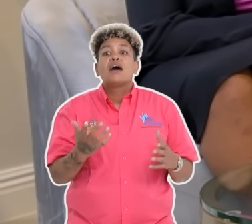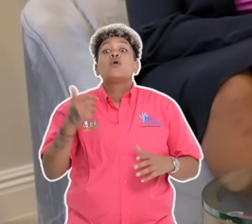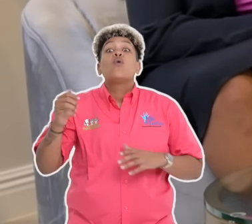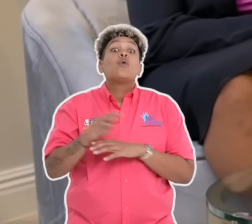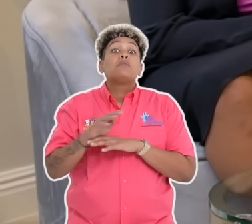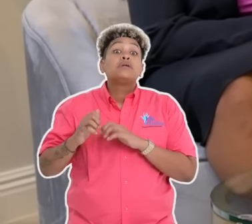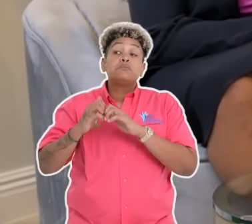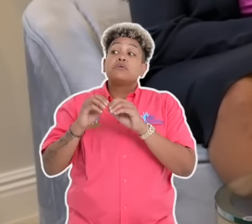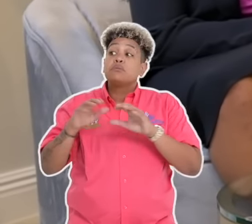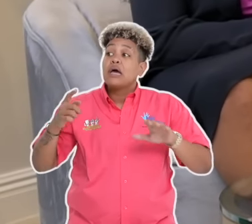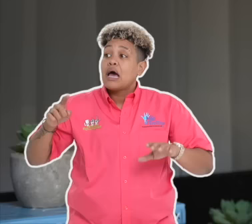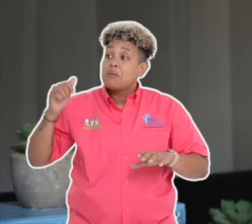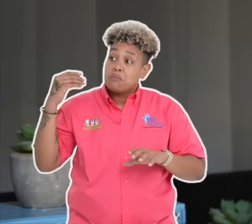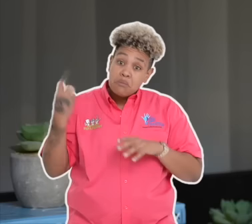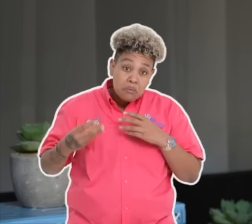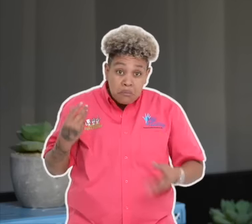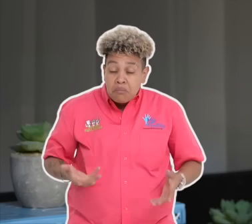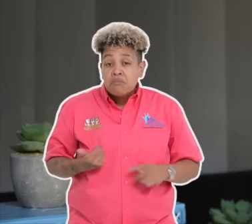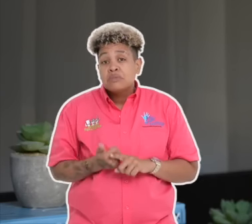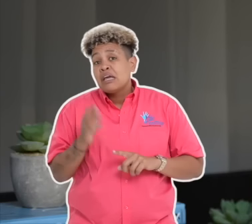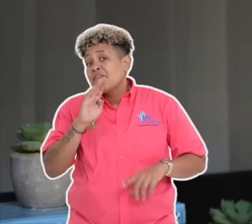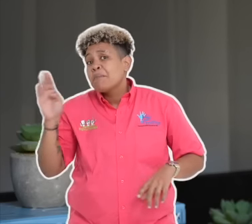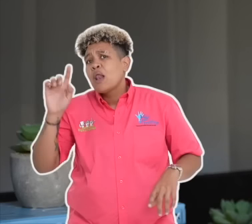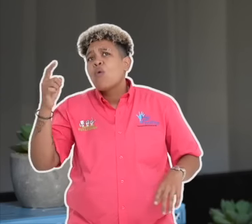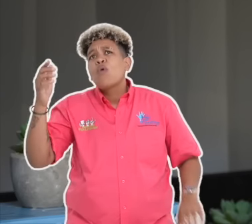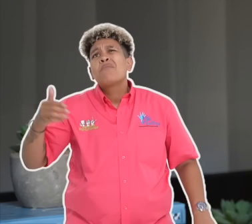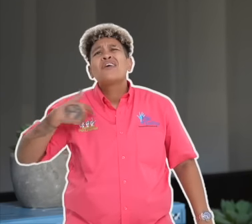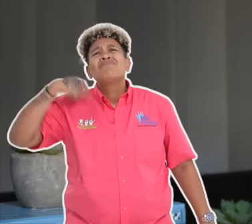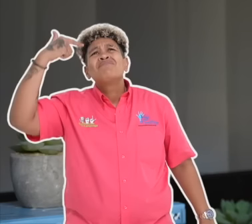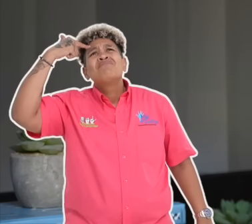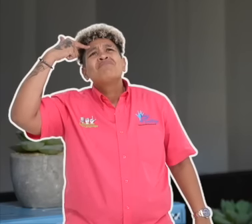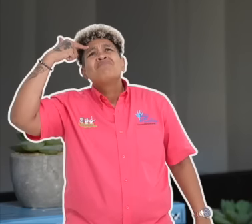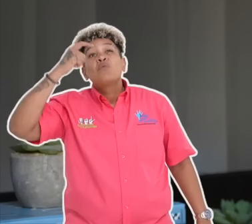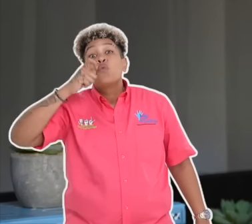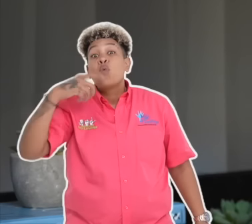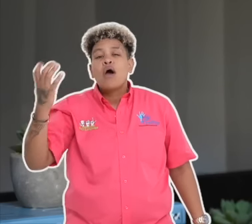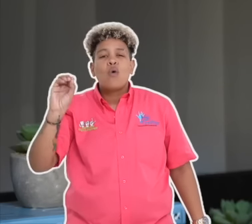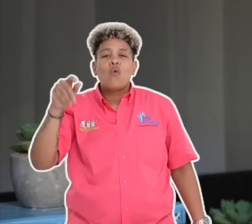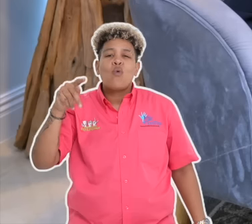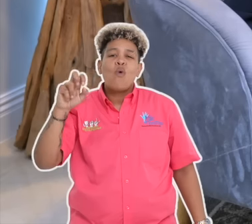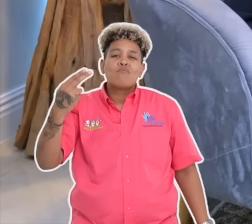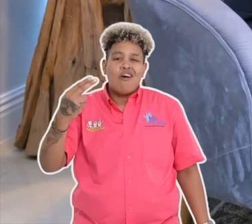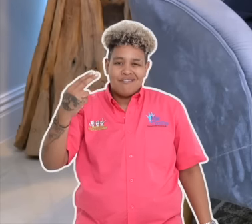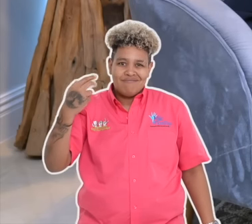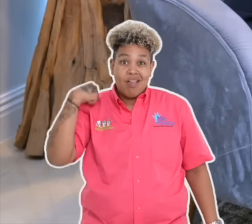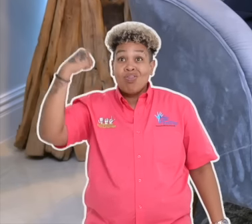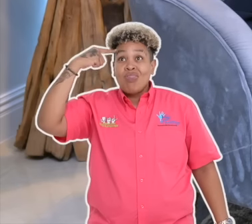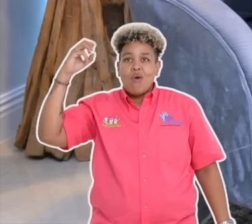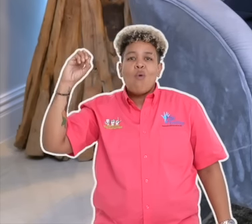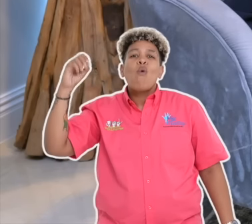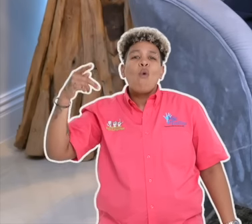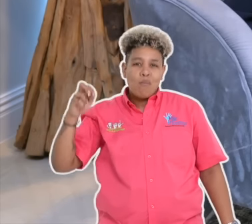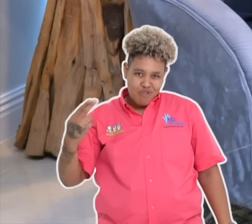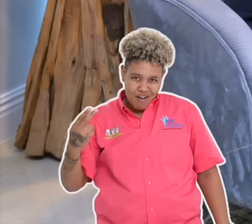woman, entrepreneur, philanthropist, billionaire, the only person I probably could have thought of was